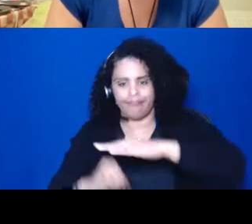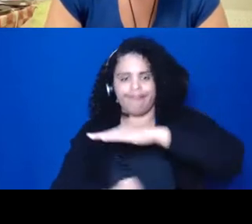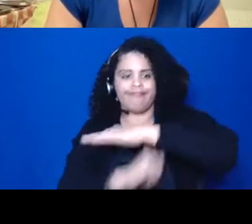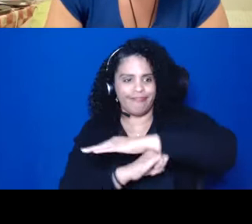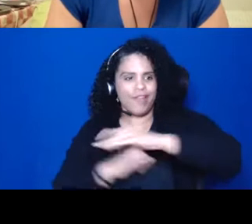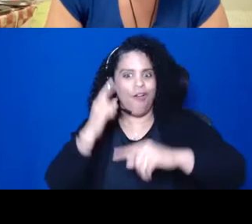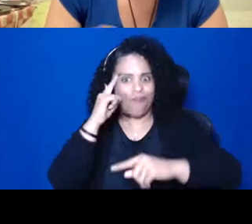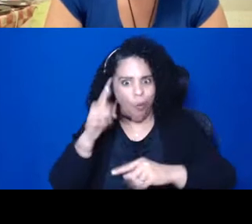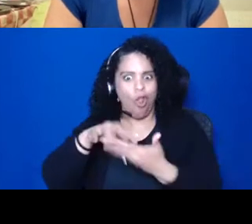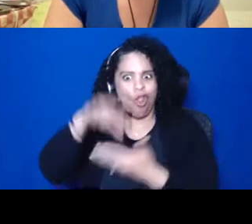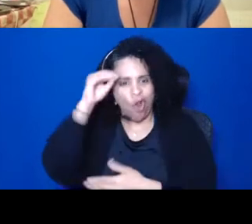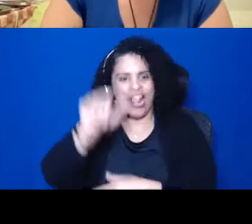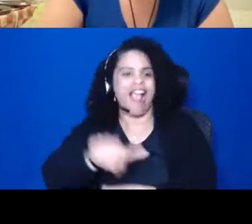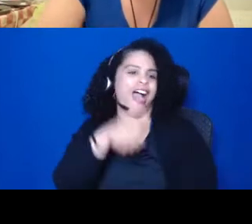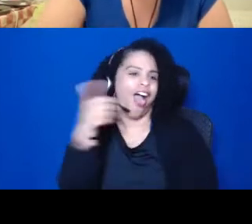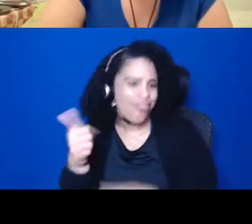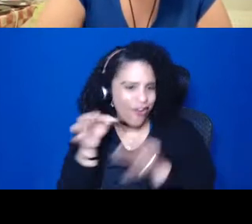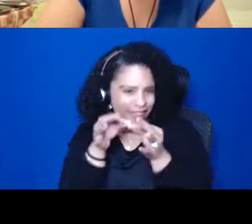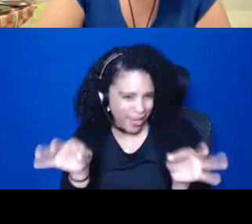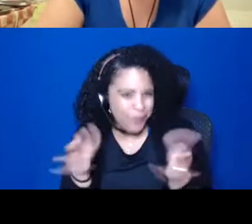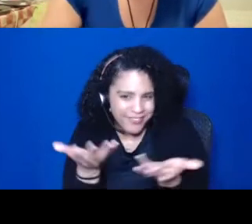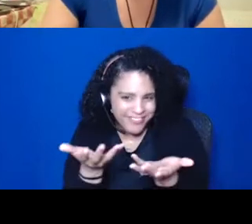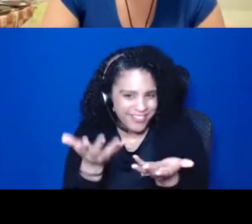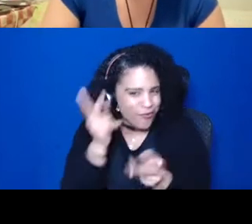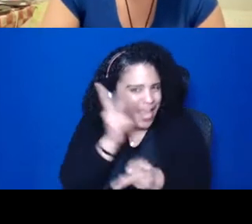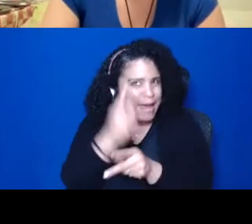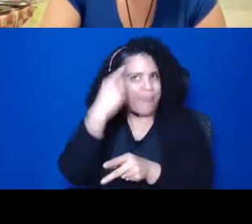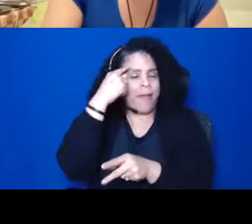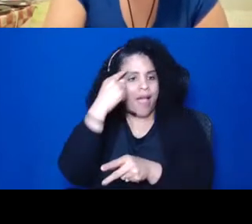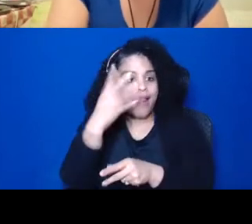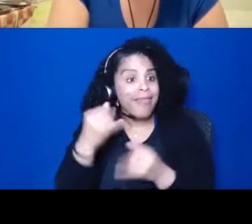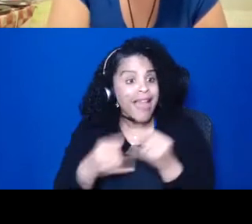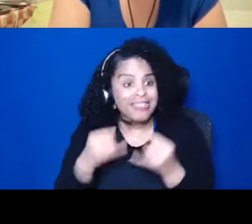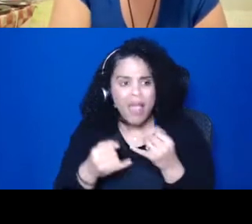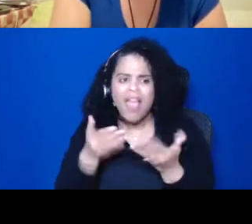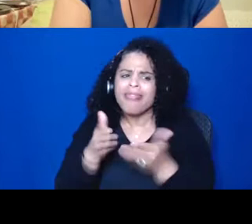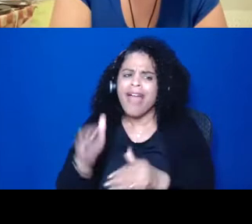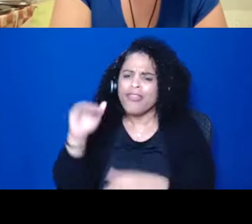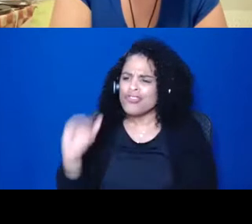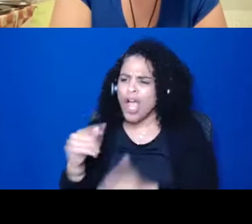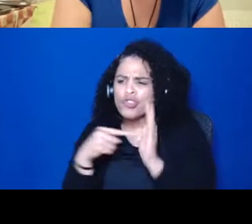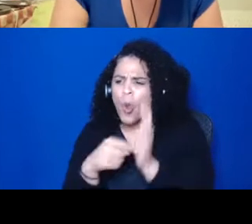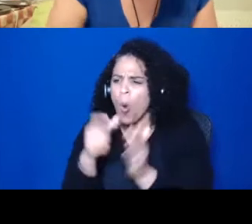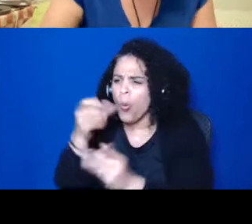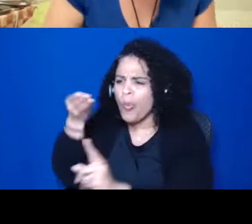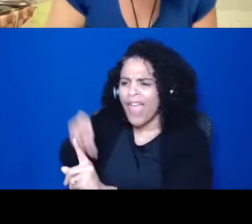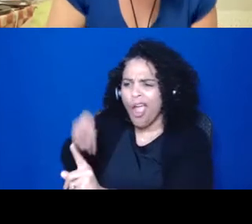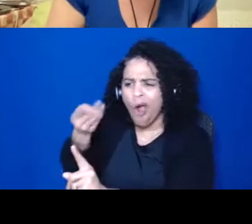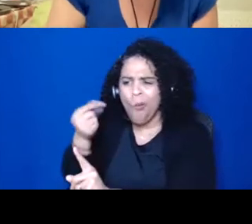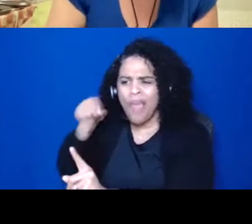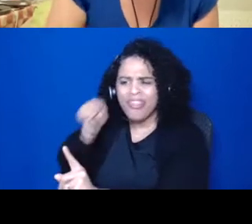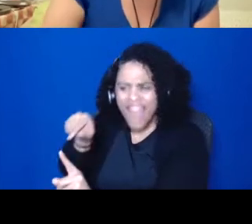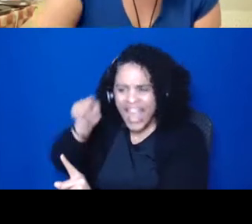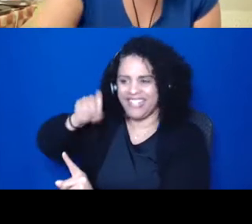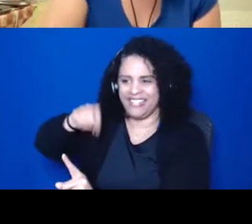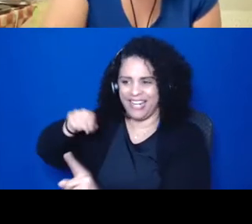learning another language. So that's something to keep in mind as well. And then lastly, let your child show you who they are and what they need as they grow.